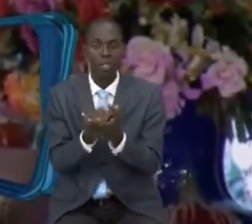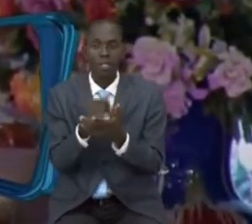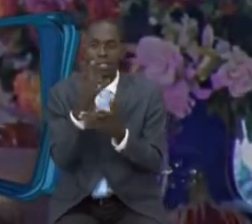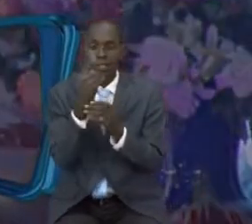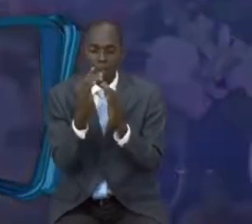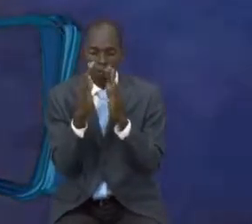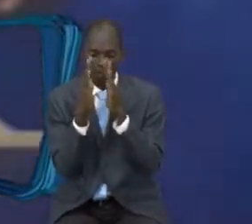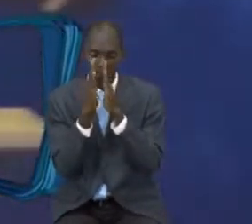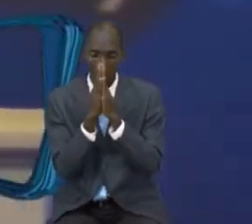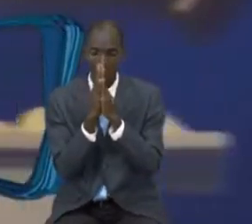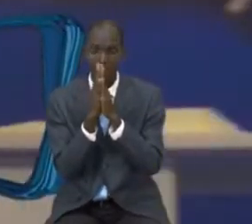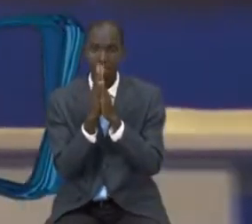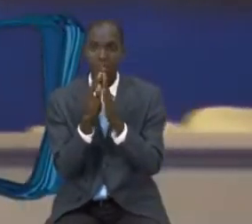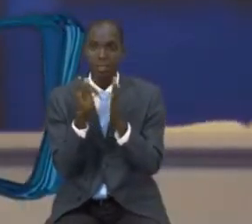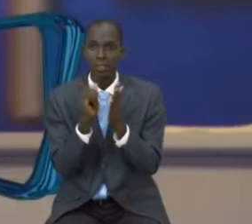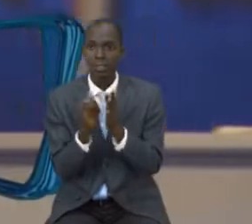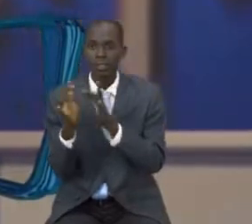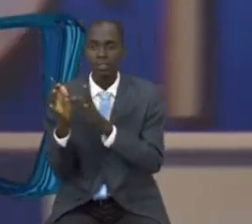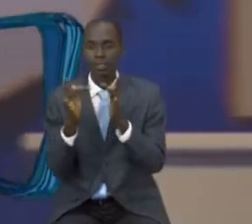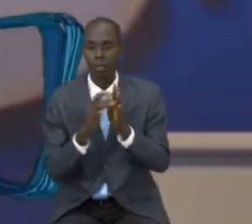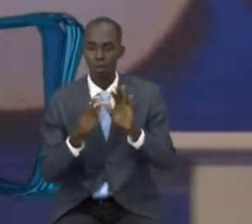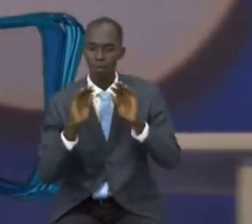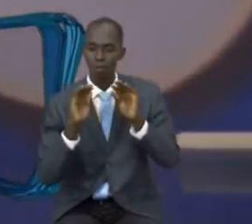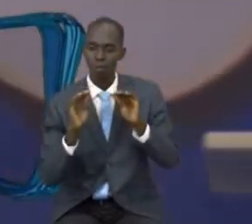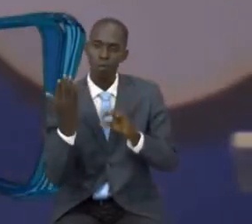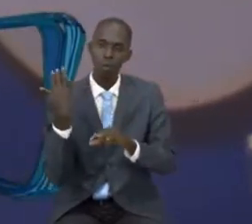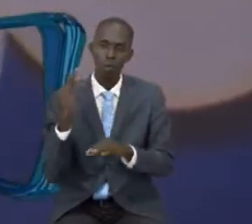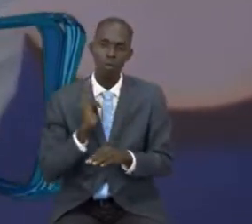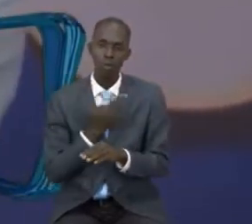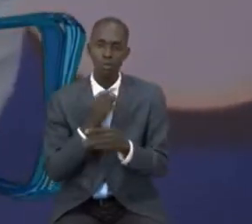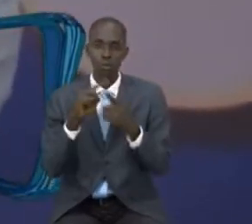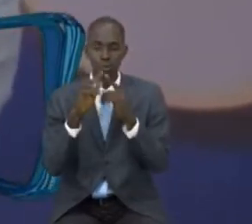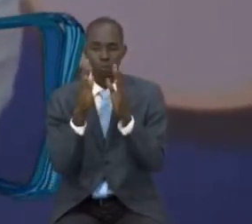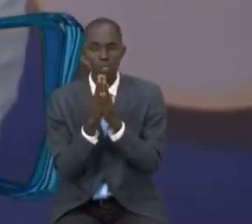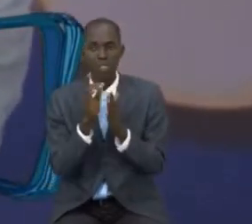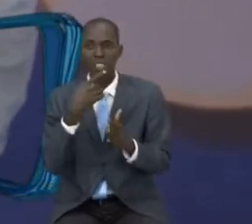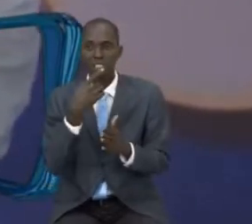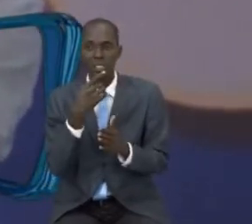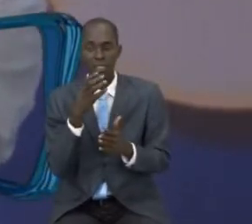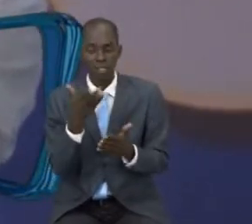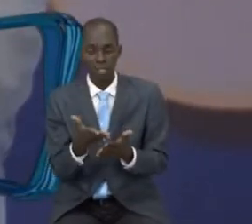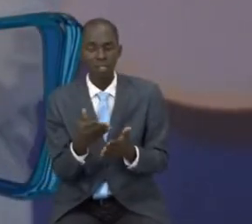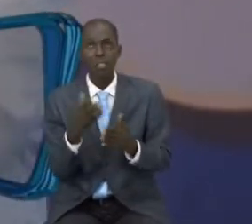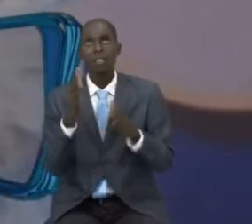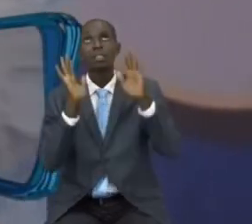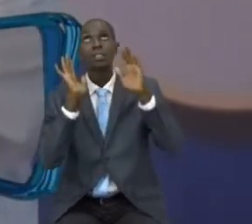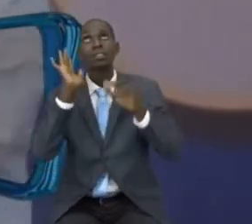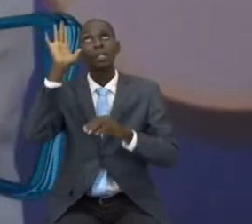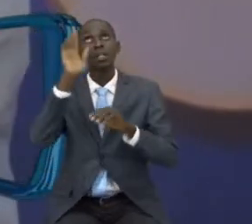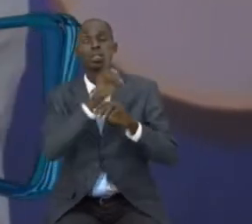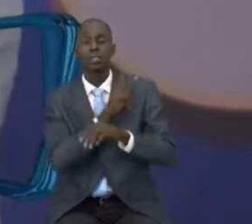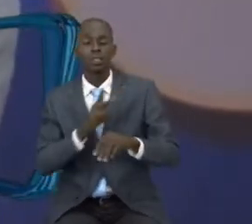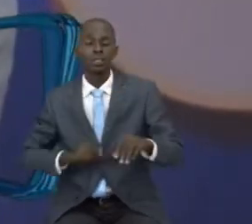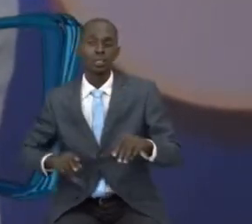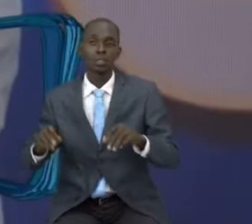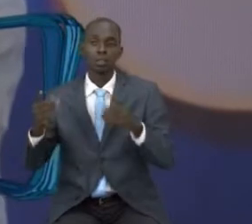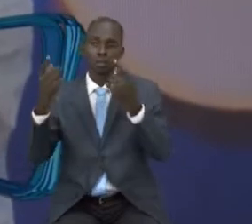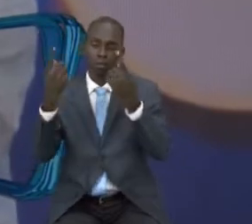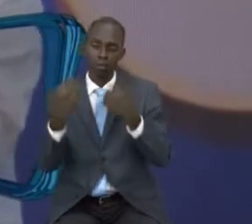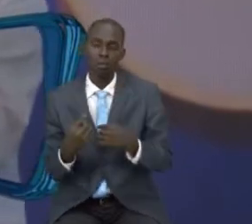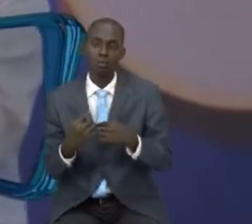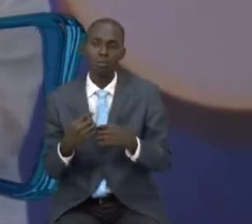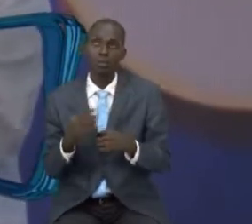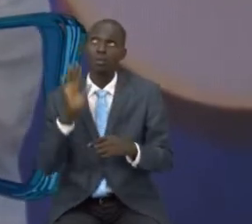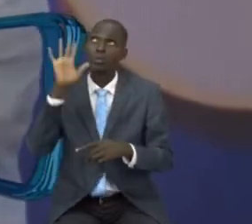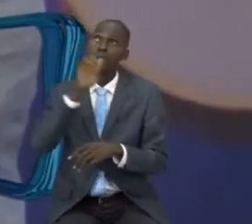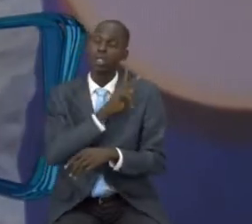prayer that Jesus taught us to pray, it says, "Thy kingdom come." And it says, "Thy